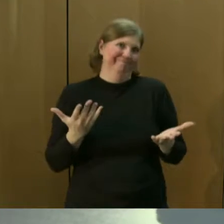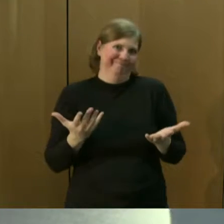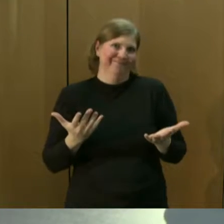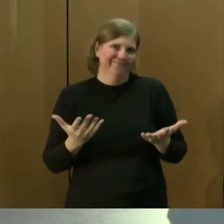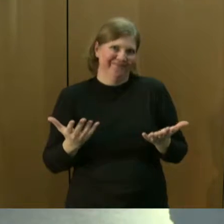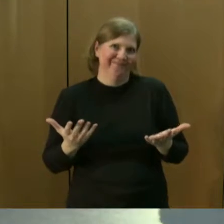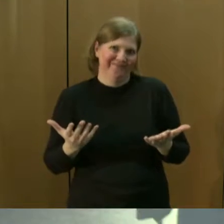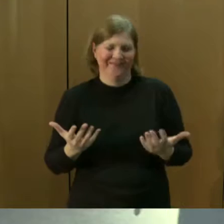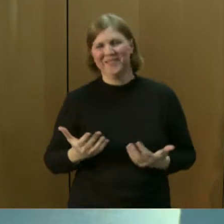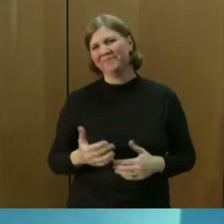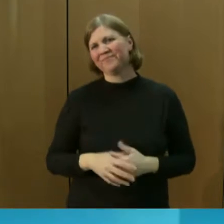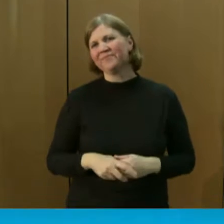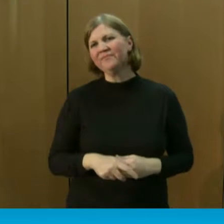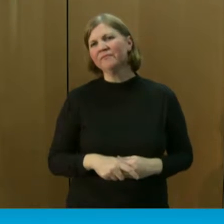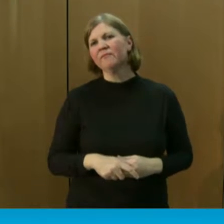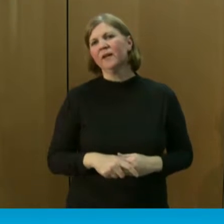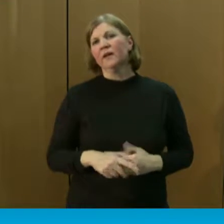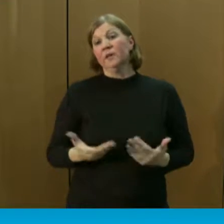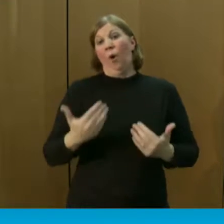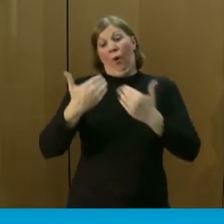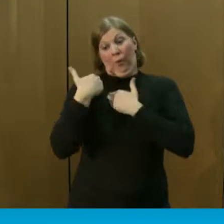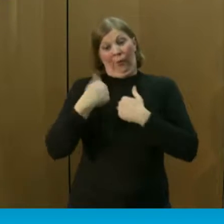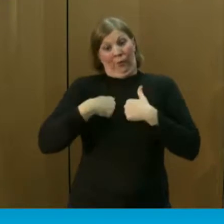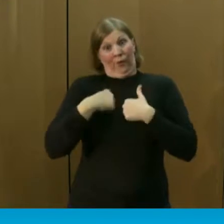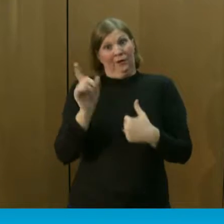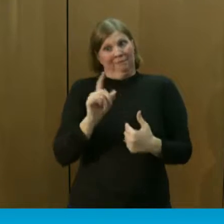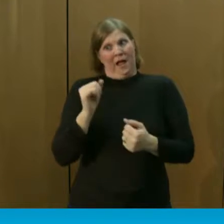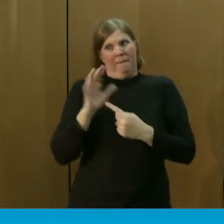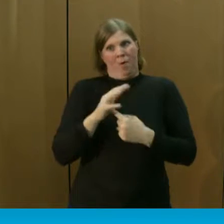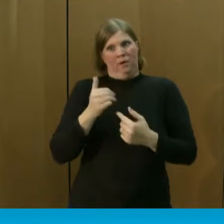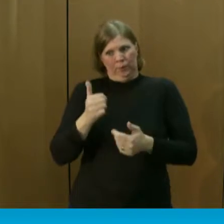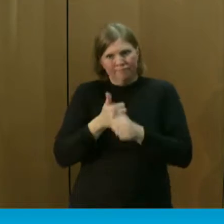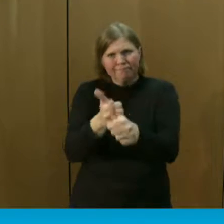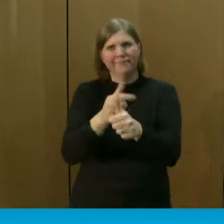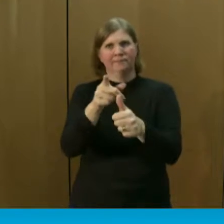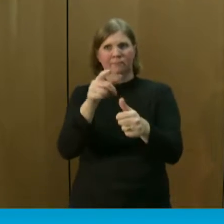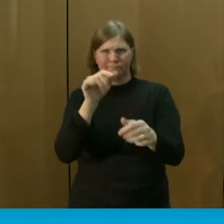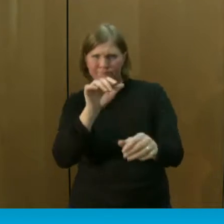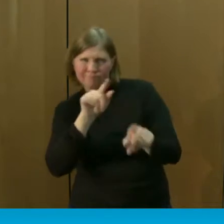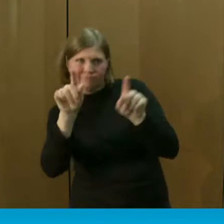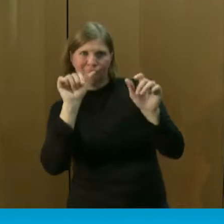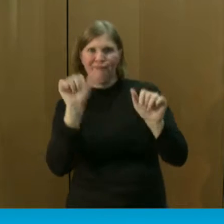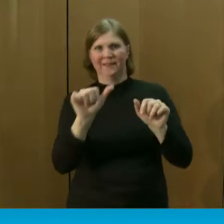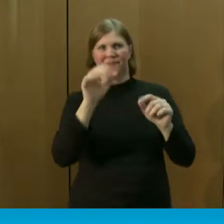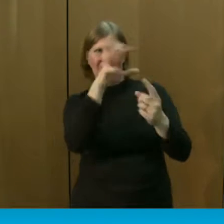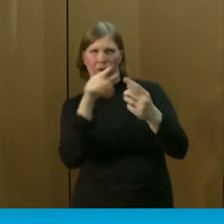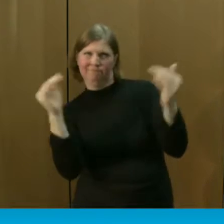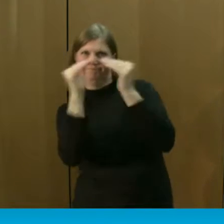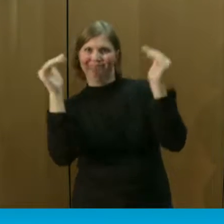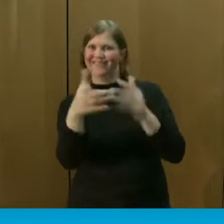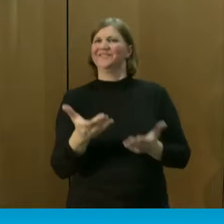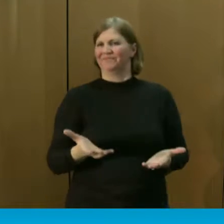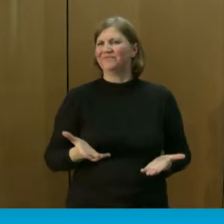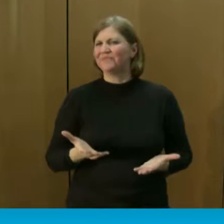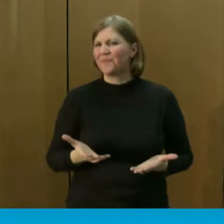help you get there and make effective decisions. Now, I wonder if you could talk about how you, because you've had a